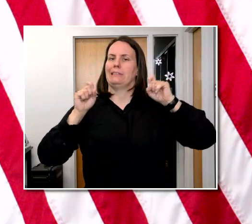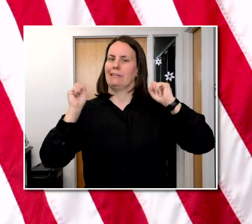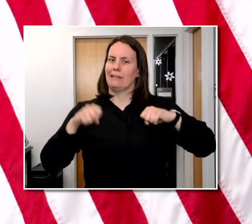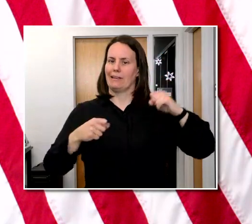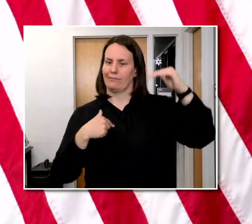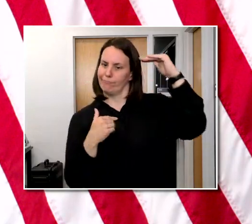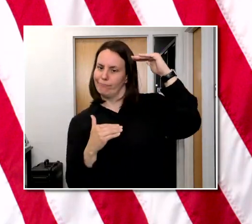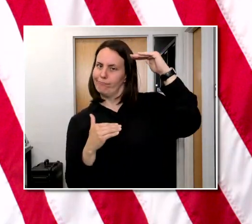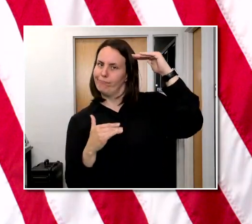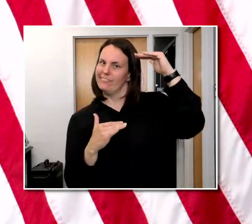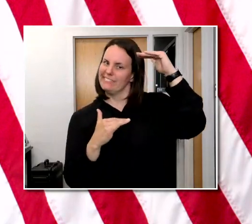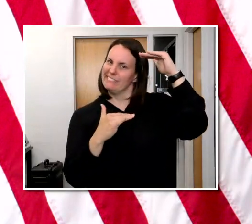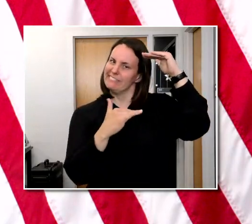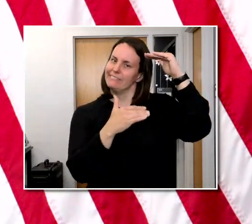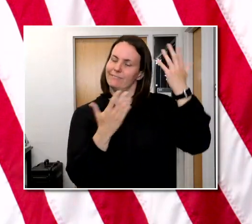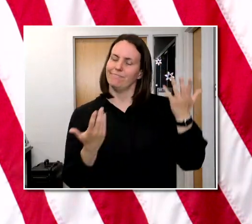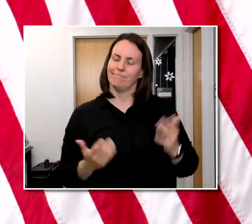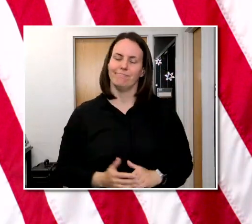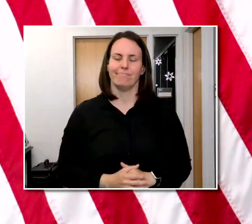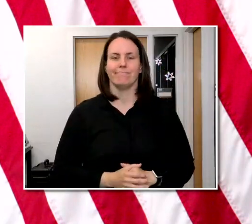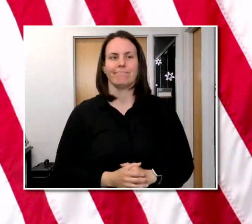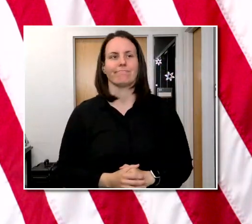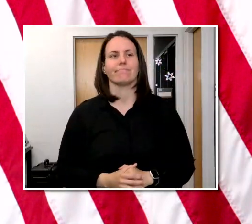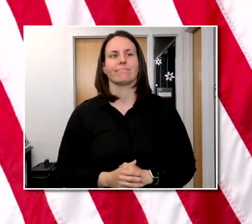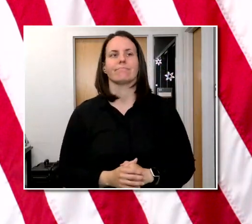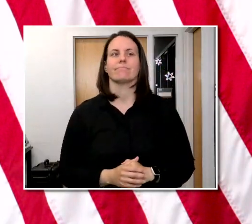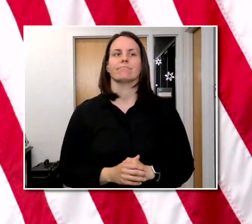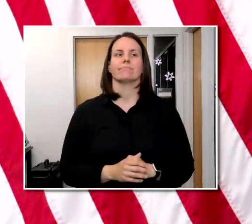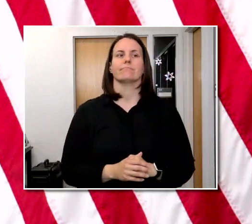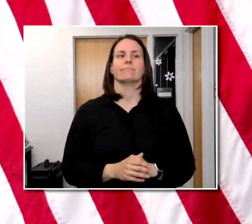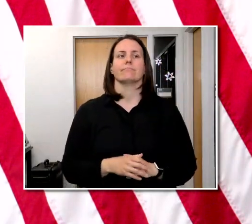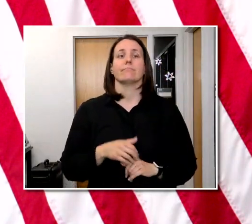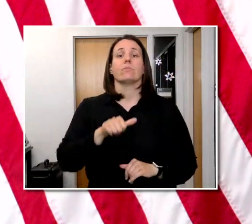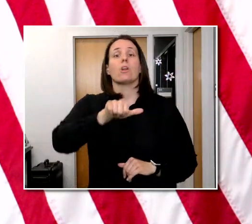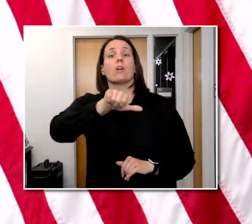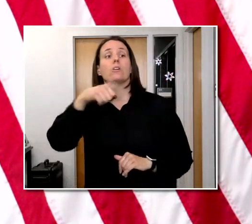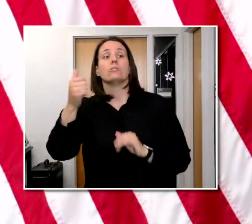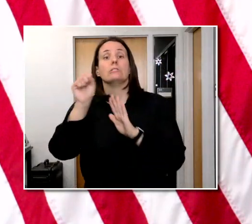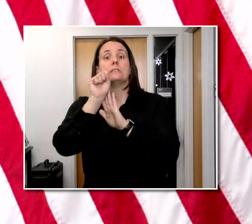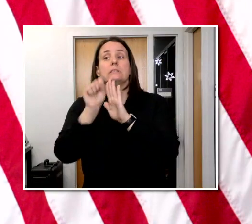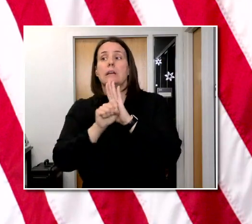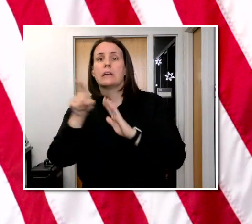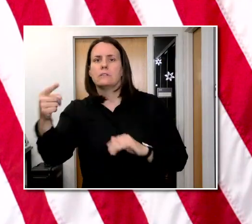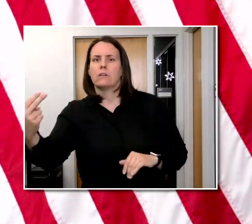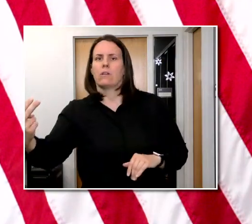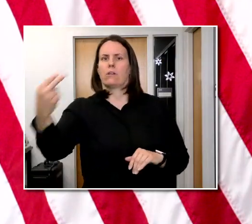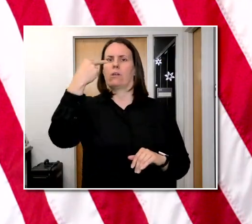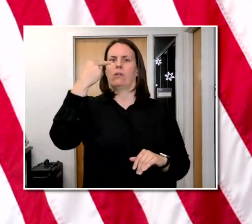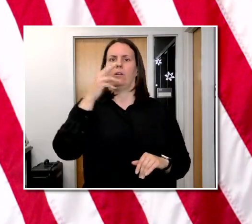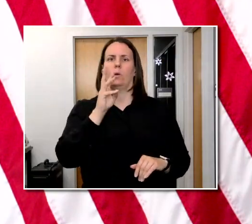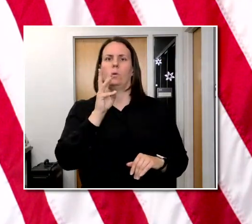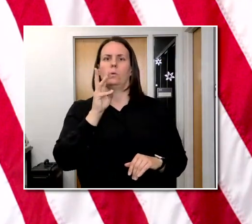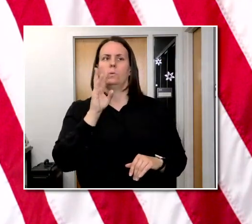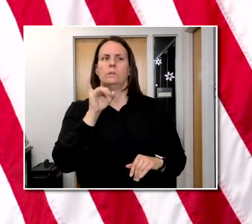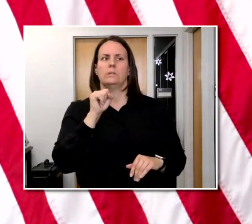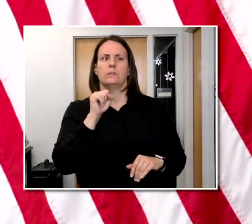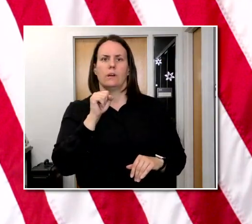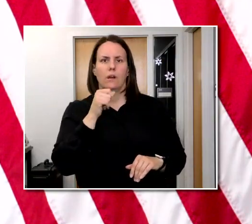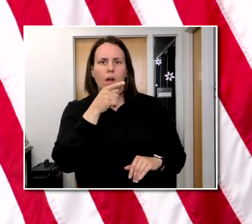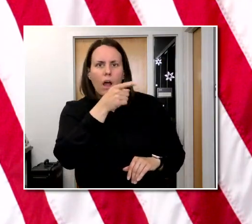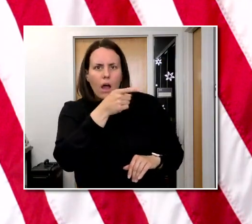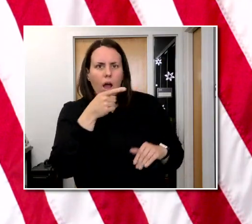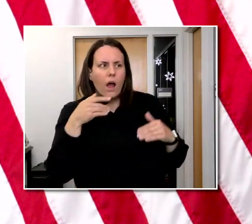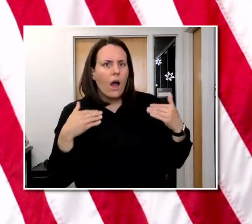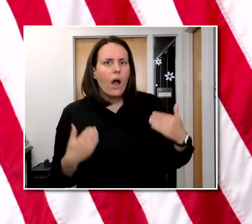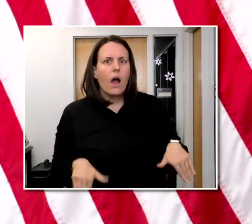very enviable situation in the United States. We are in the top 5 of states across the nation with access to